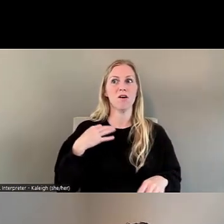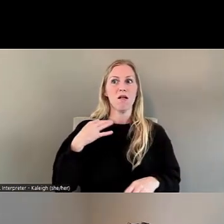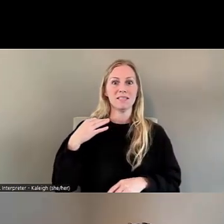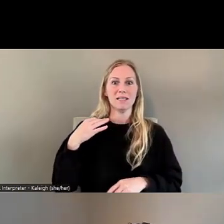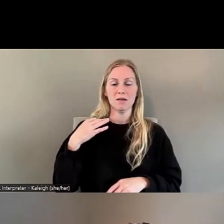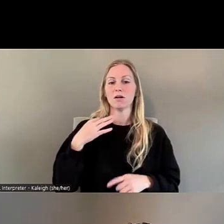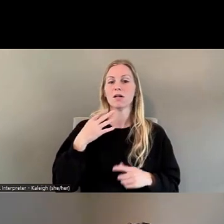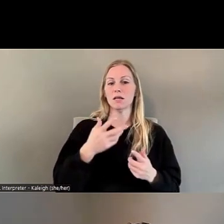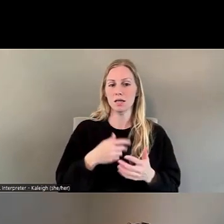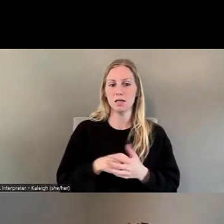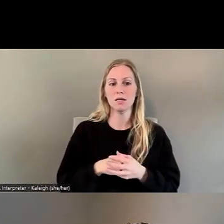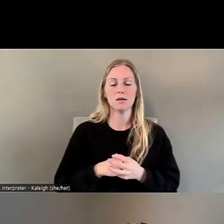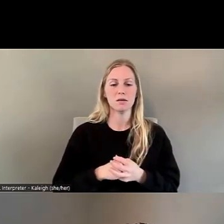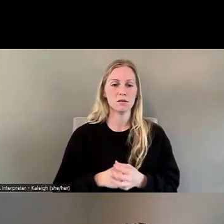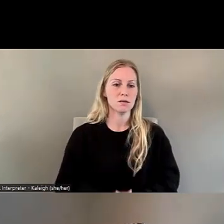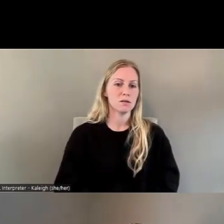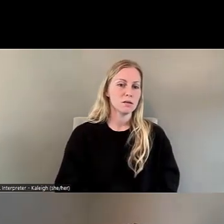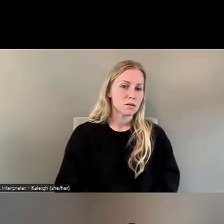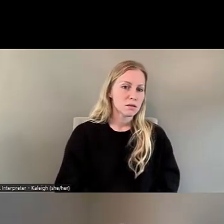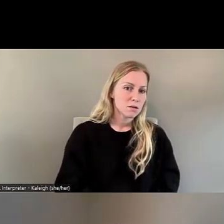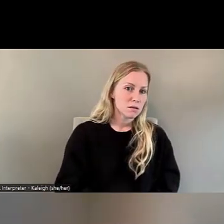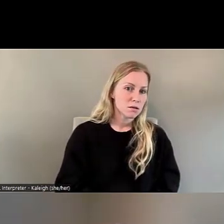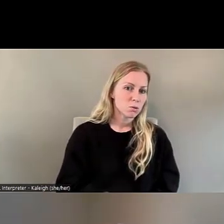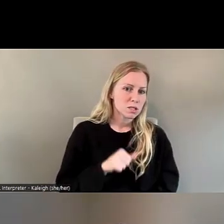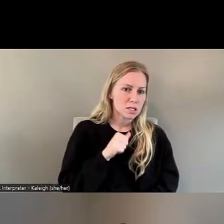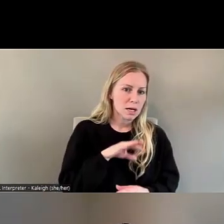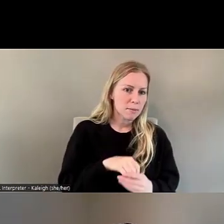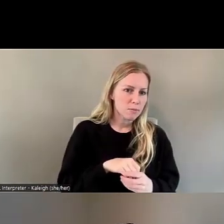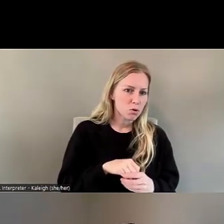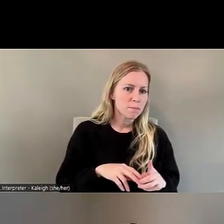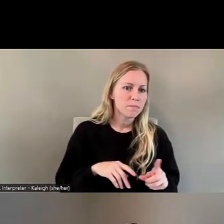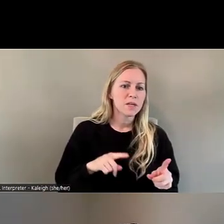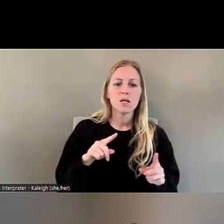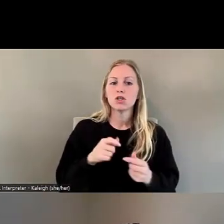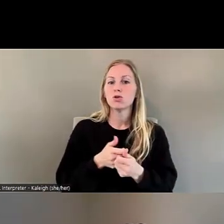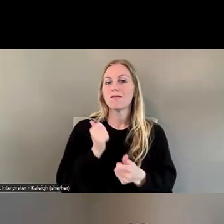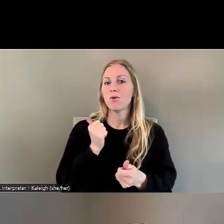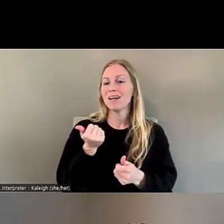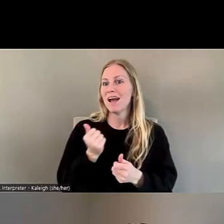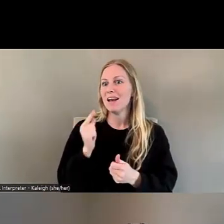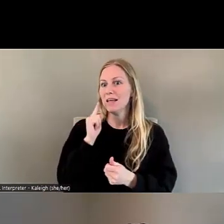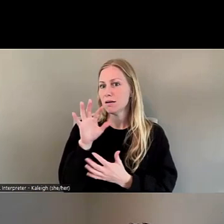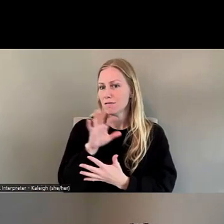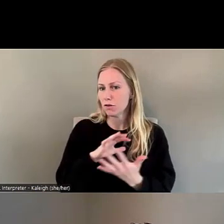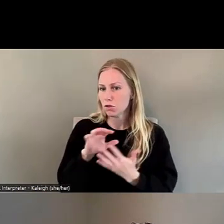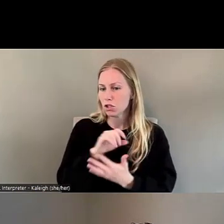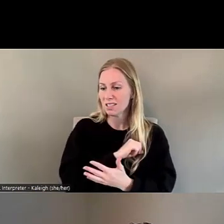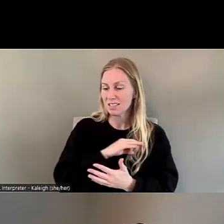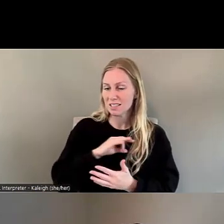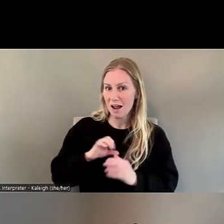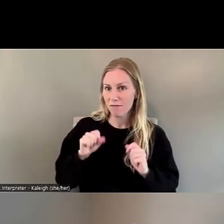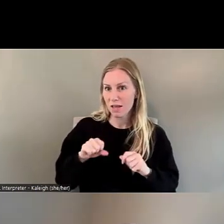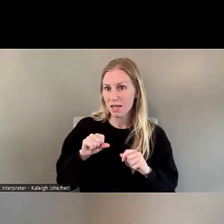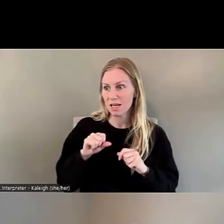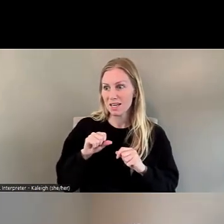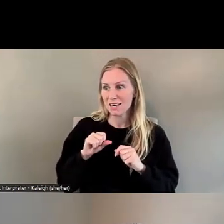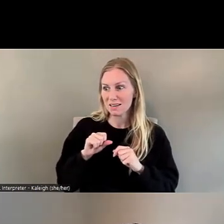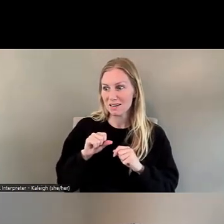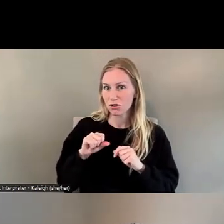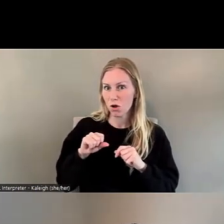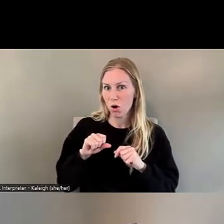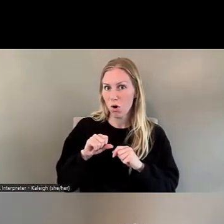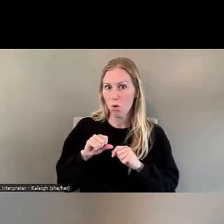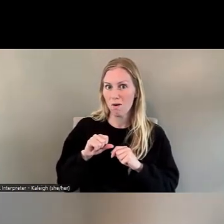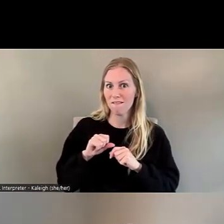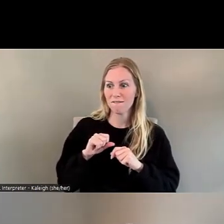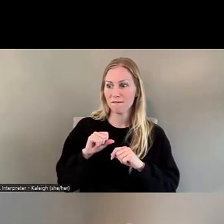and student support. To avoid any confusion about whether staff are allowed to functionally act as doors by blocking a